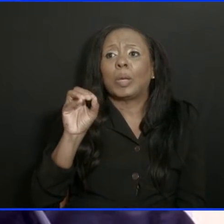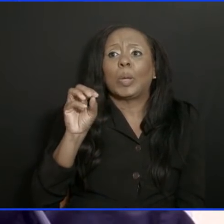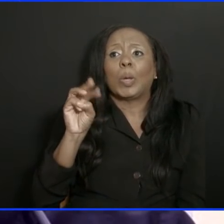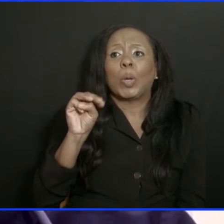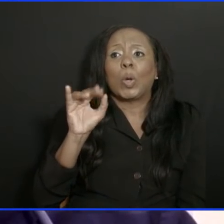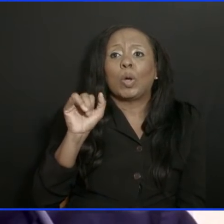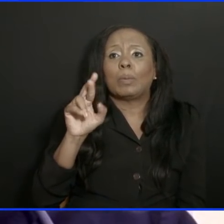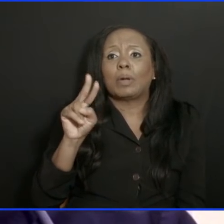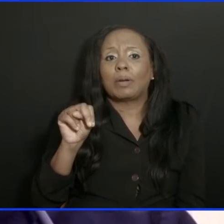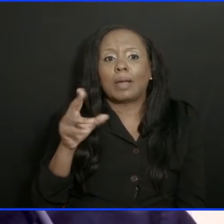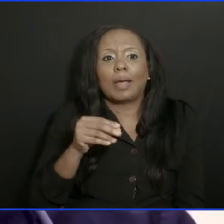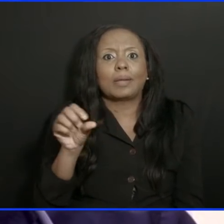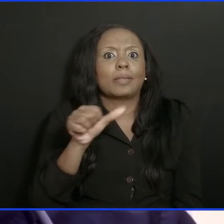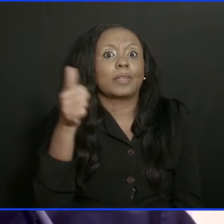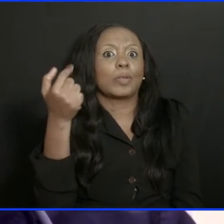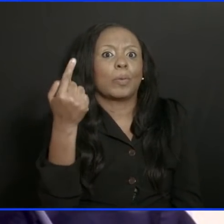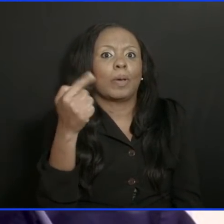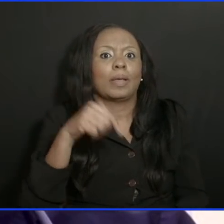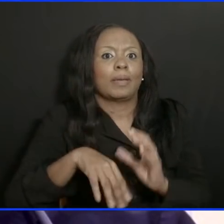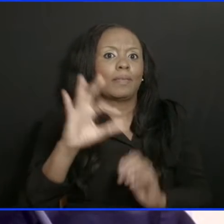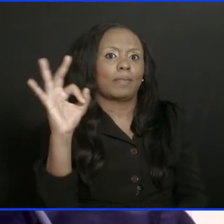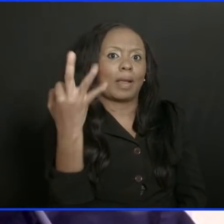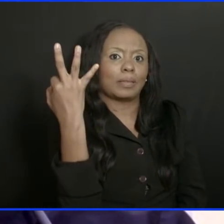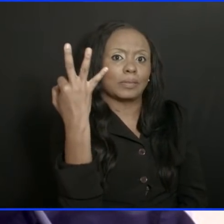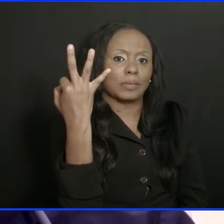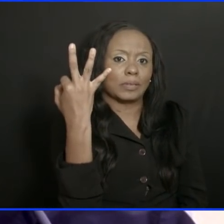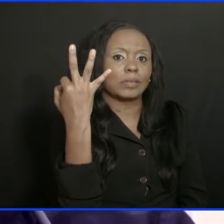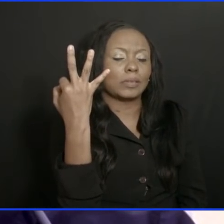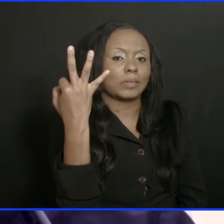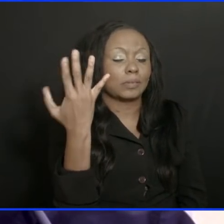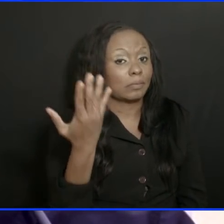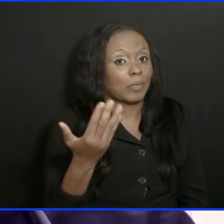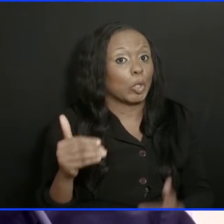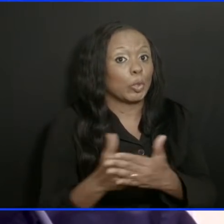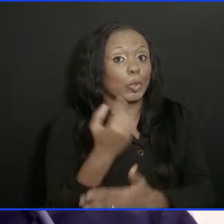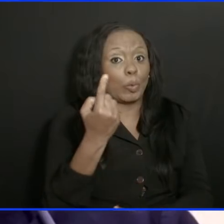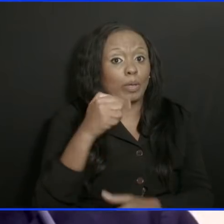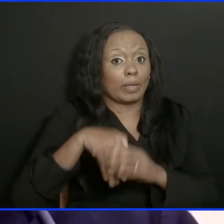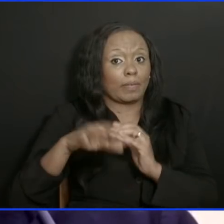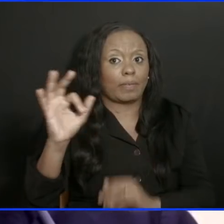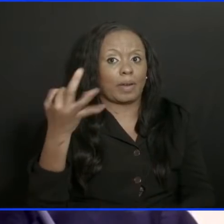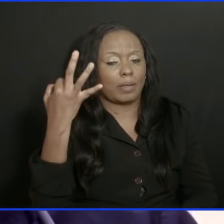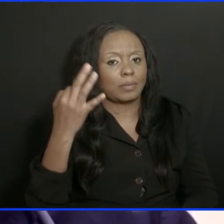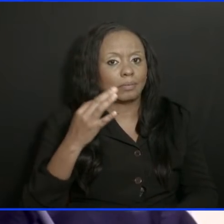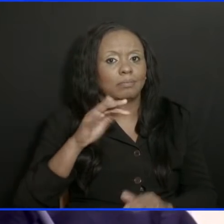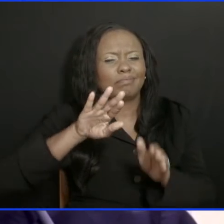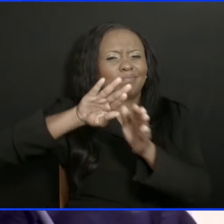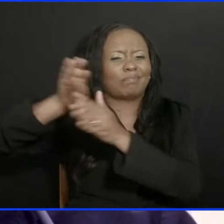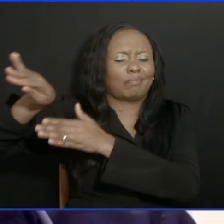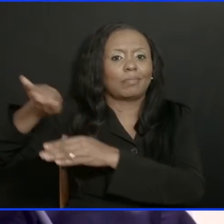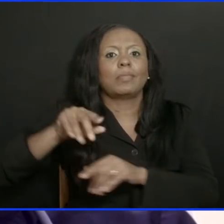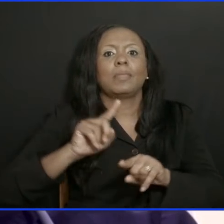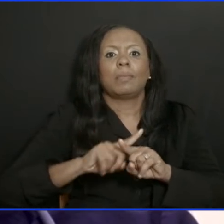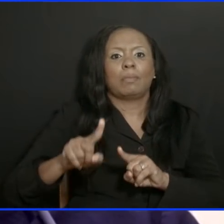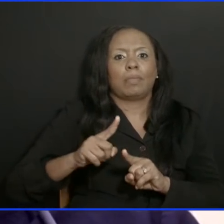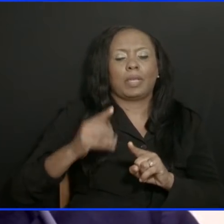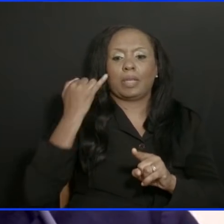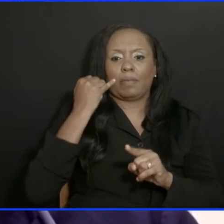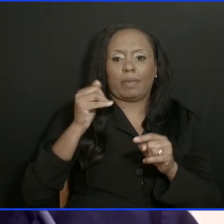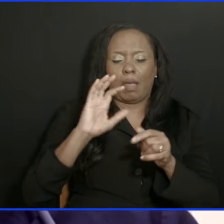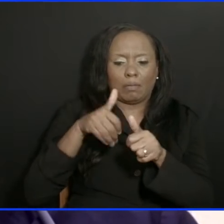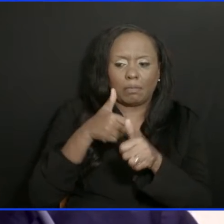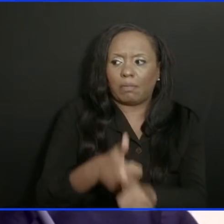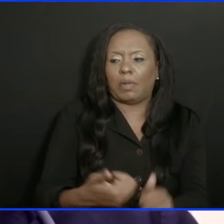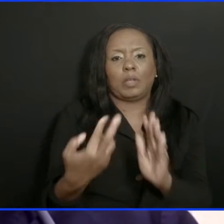there lurking. And we're all afraid. But I think if we continue to do the things that we know are right, if we continue to follow the protocols, that